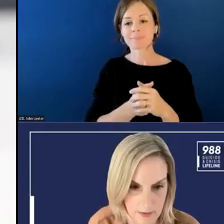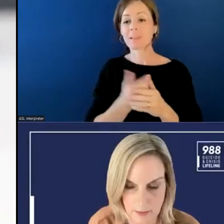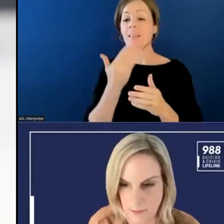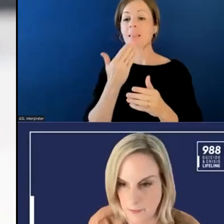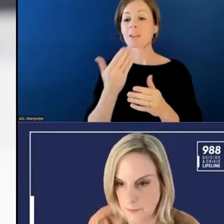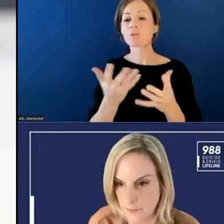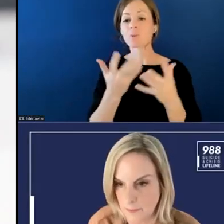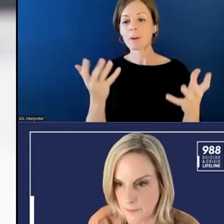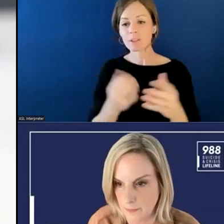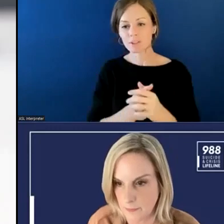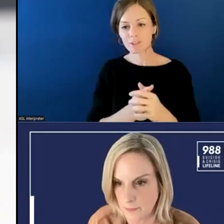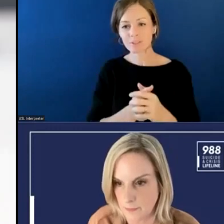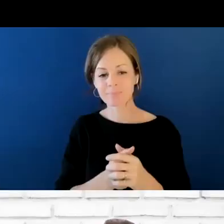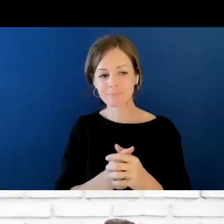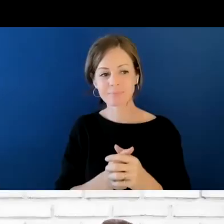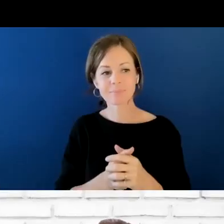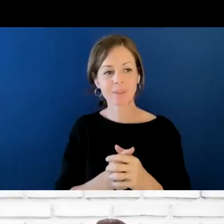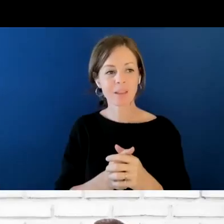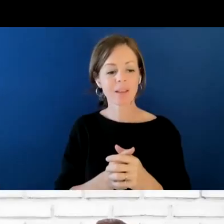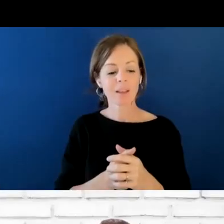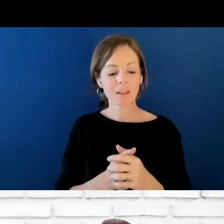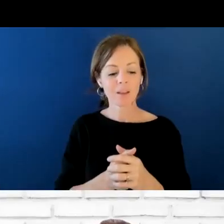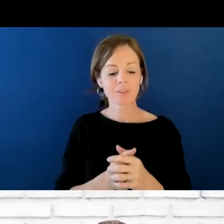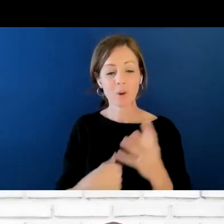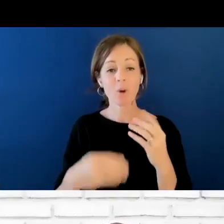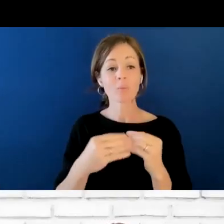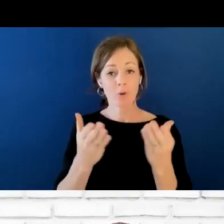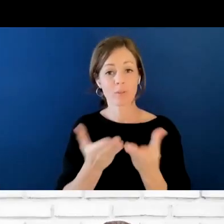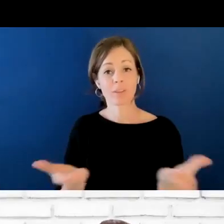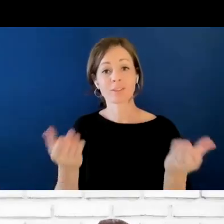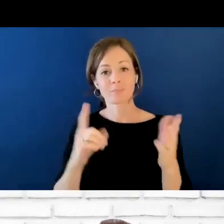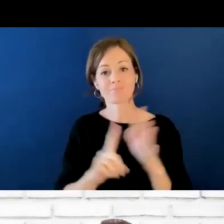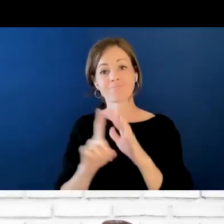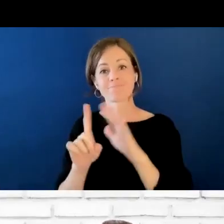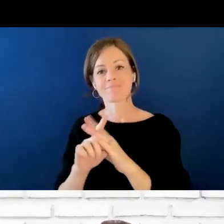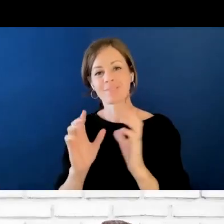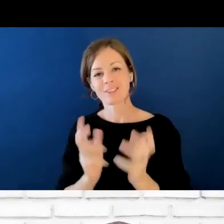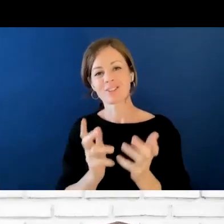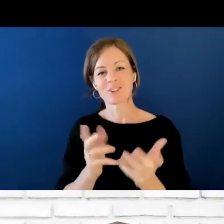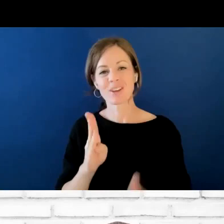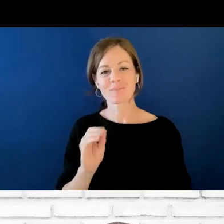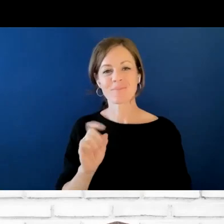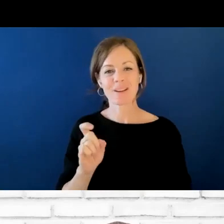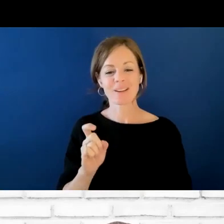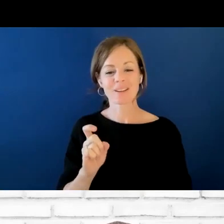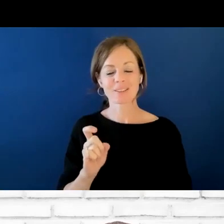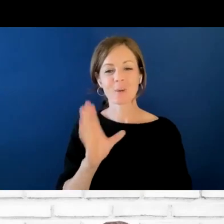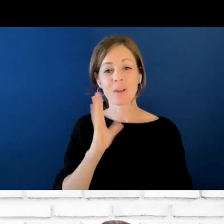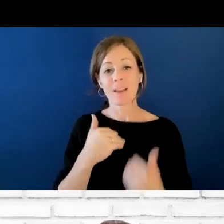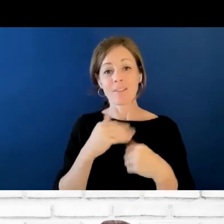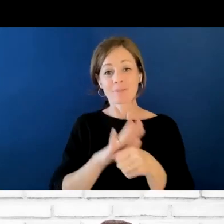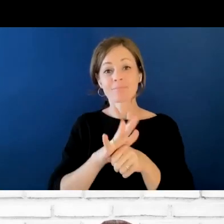And again, as I'm looking at all this, more things are coming into the chat box. Maybe we'll have some time to bring up a couple of